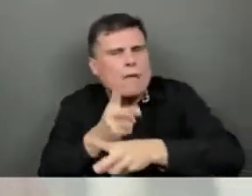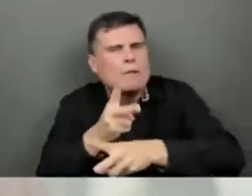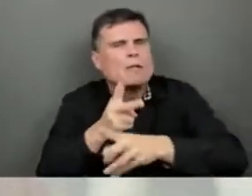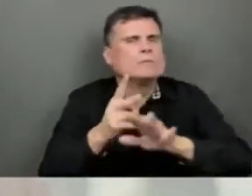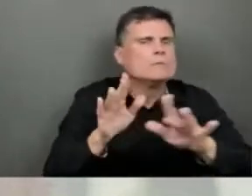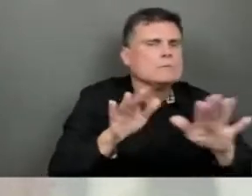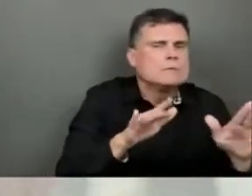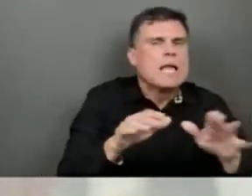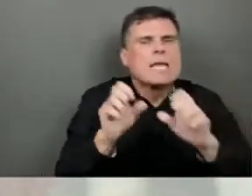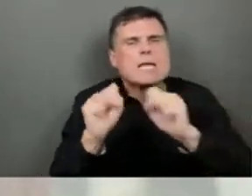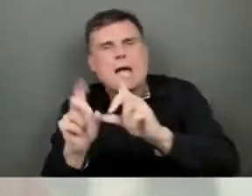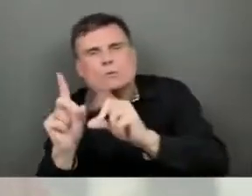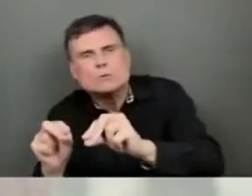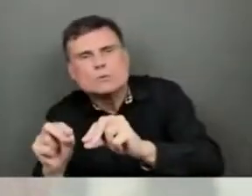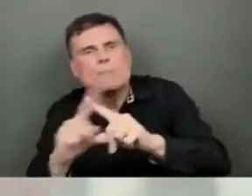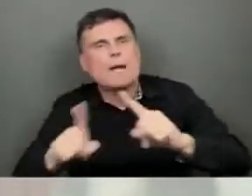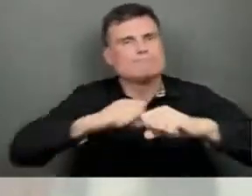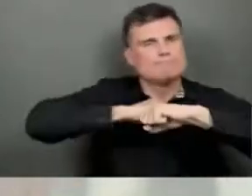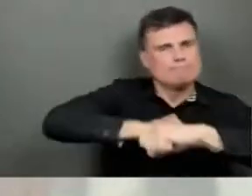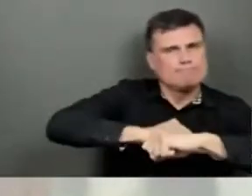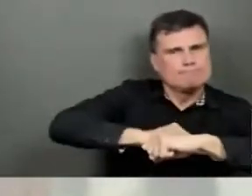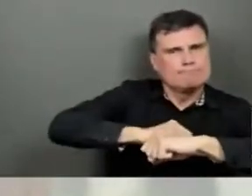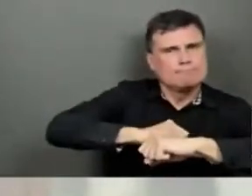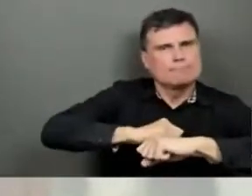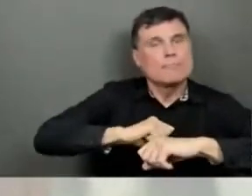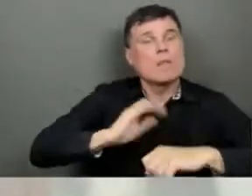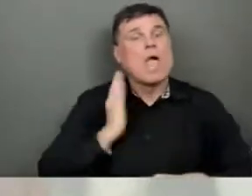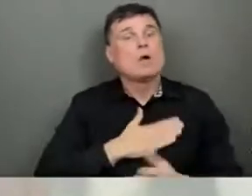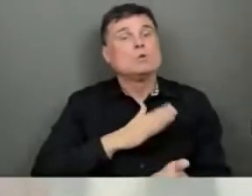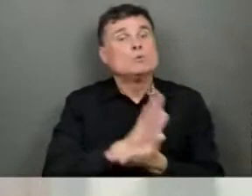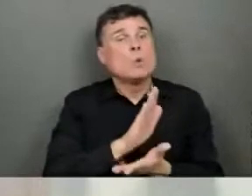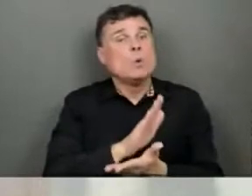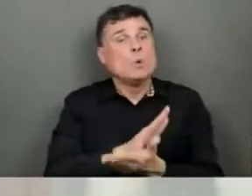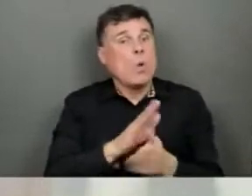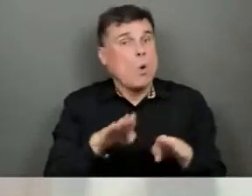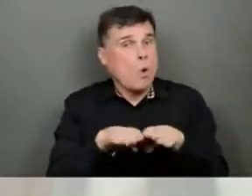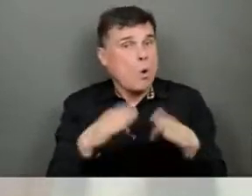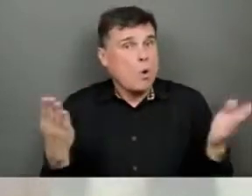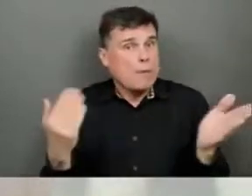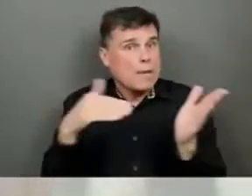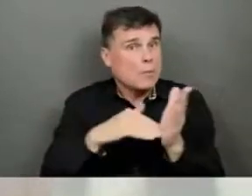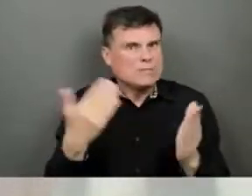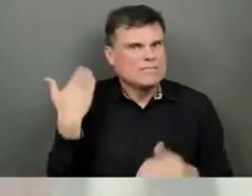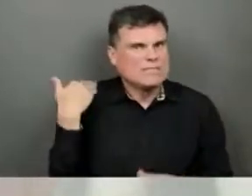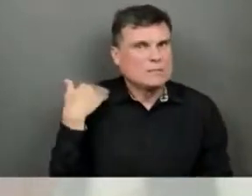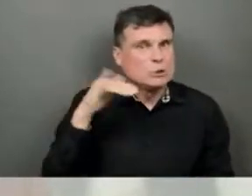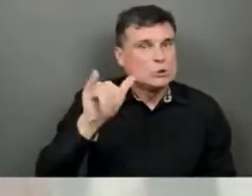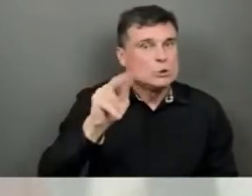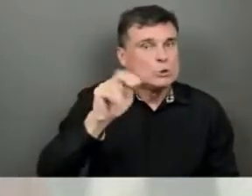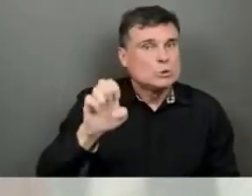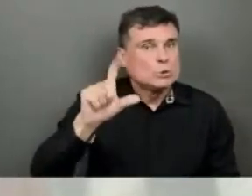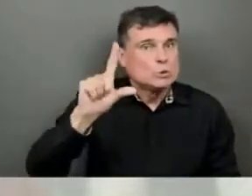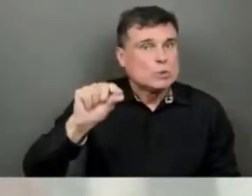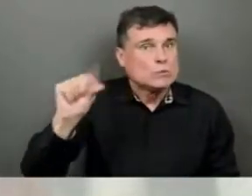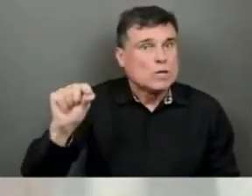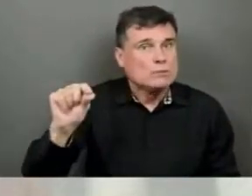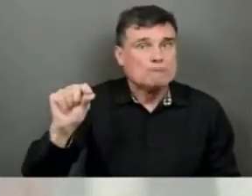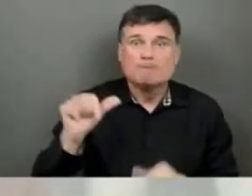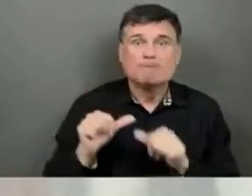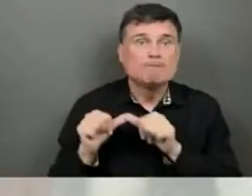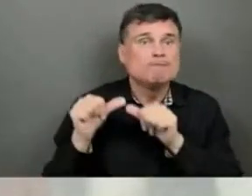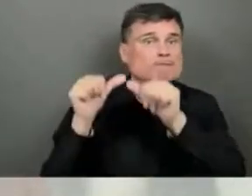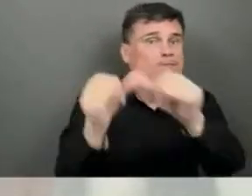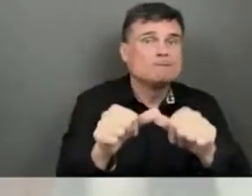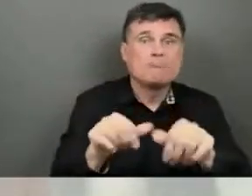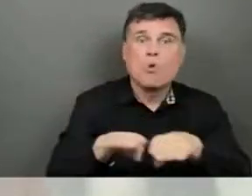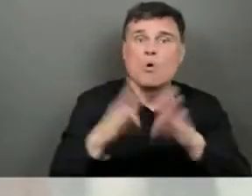opened schools in June of 2020, and schools remained open. I think that was such an important thing. We know that young people